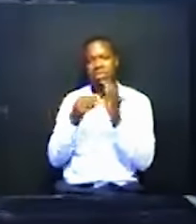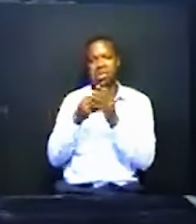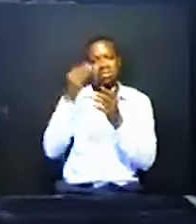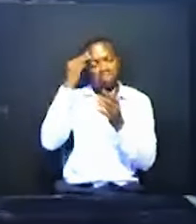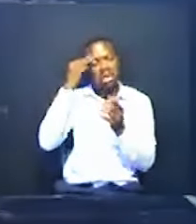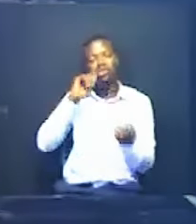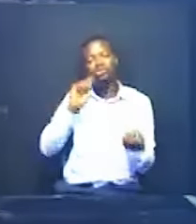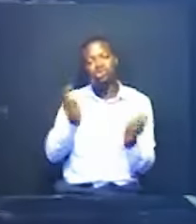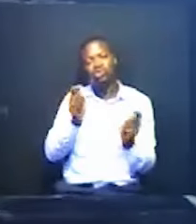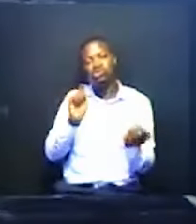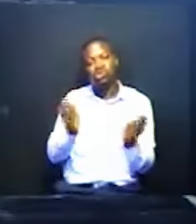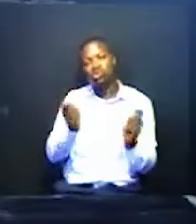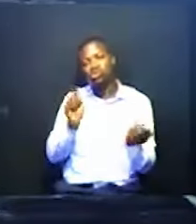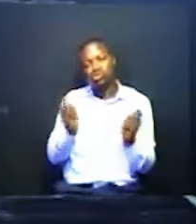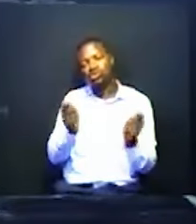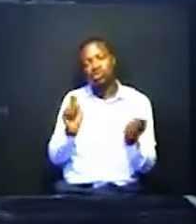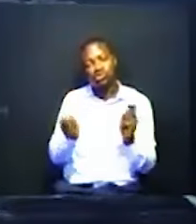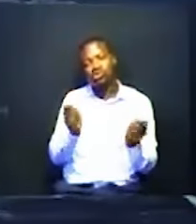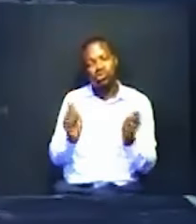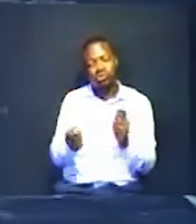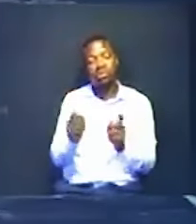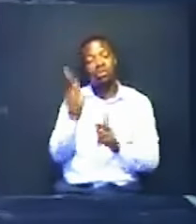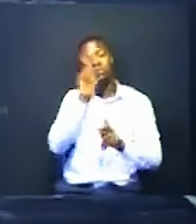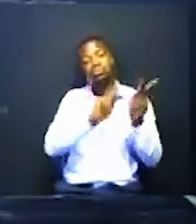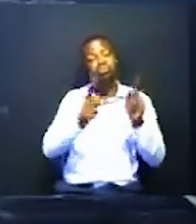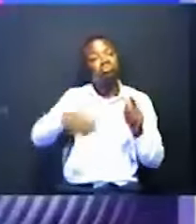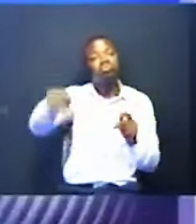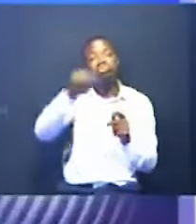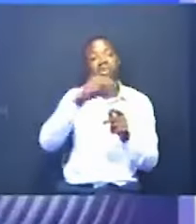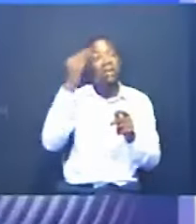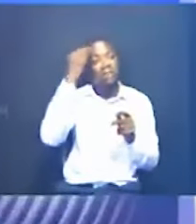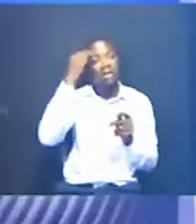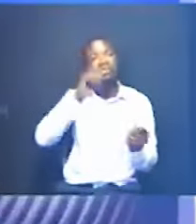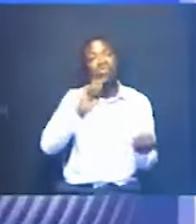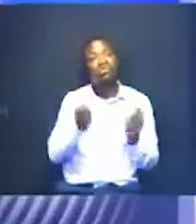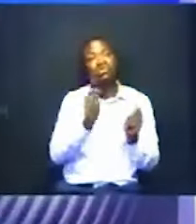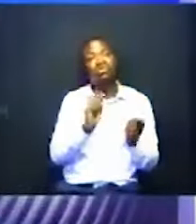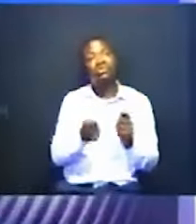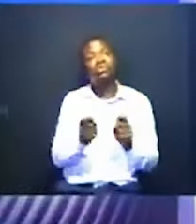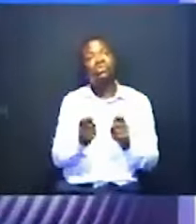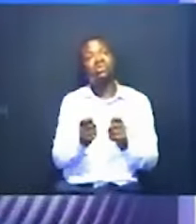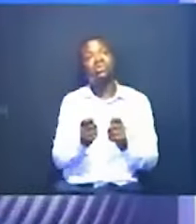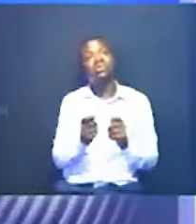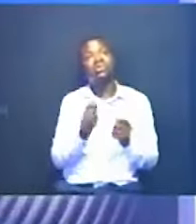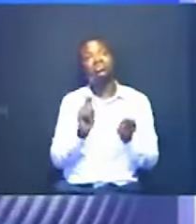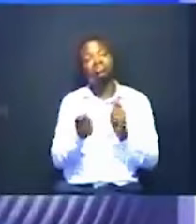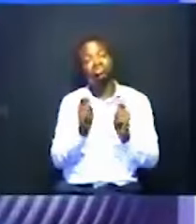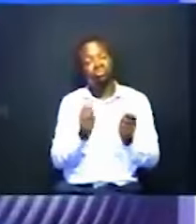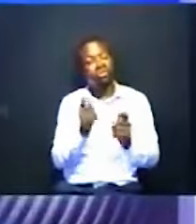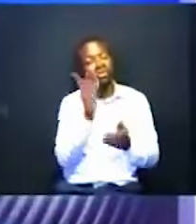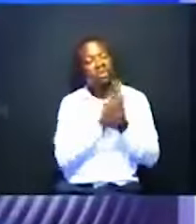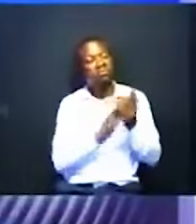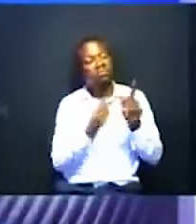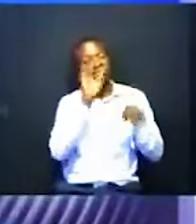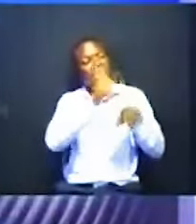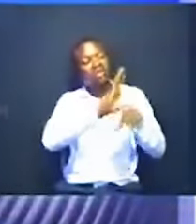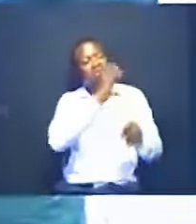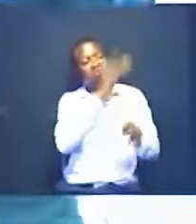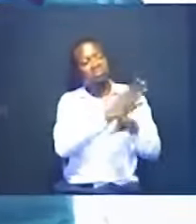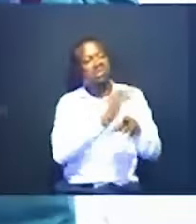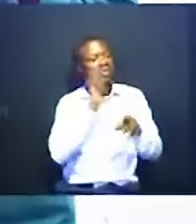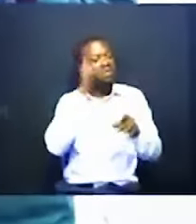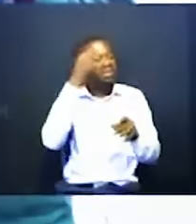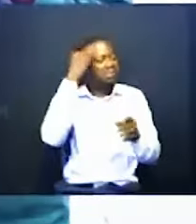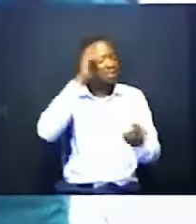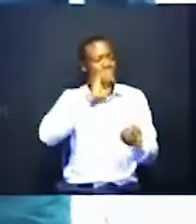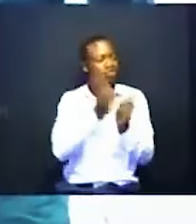And this idea da yesachira yadwene o. People are changing their mind and leaving church and going back to disco. Nipa e sachira wadwene na